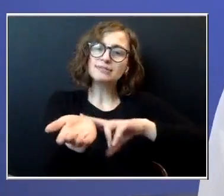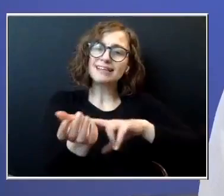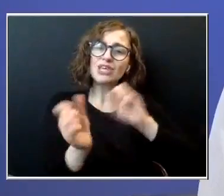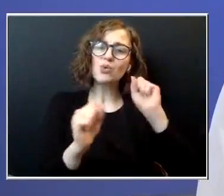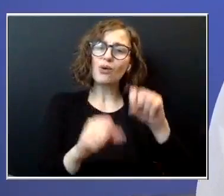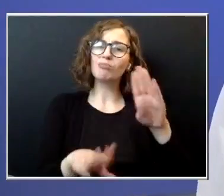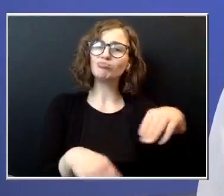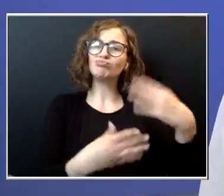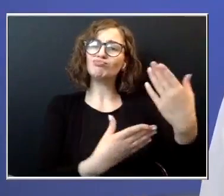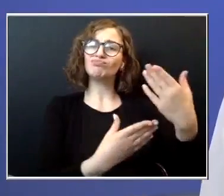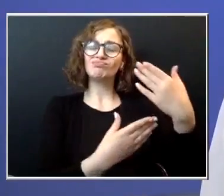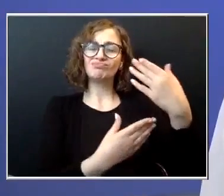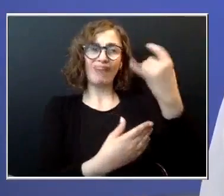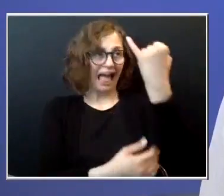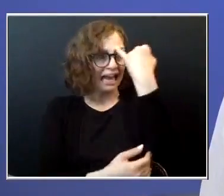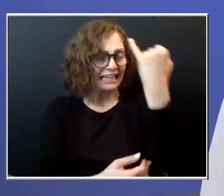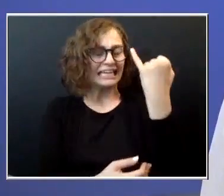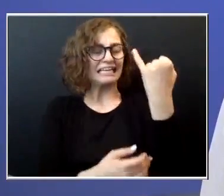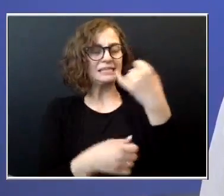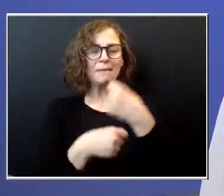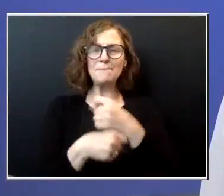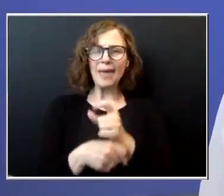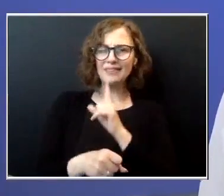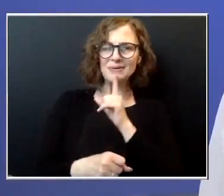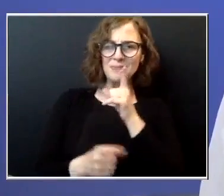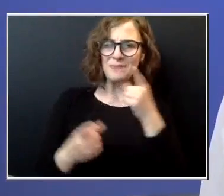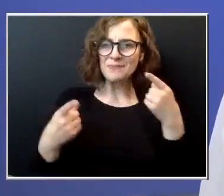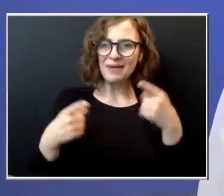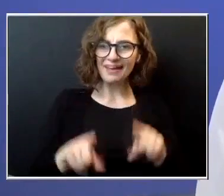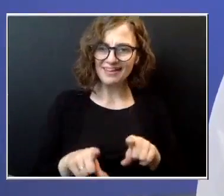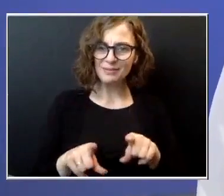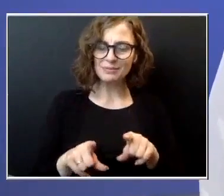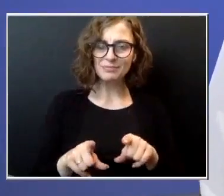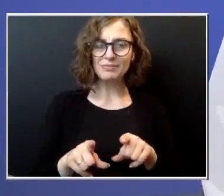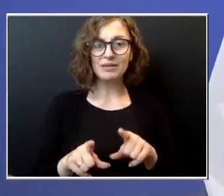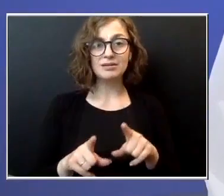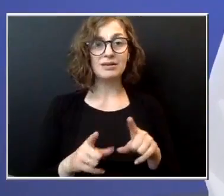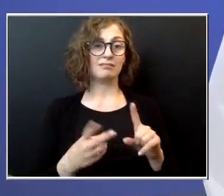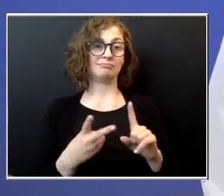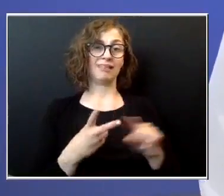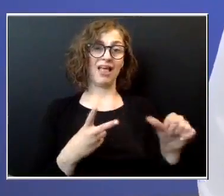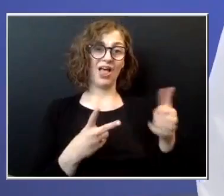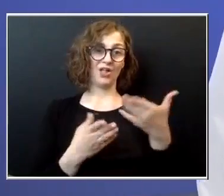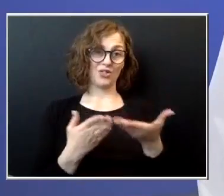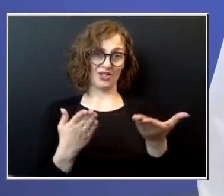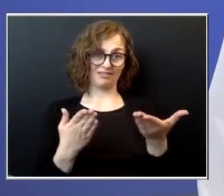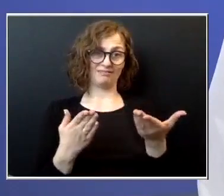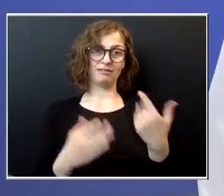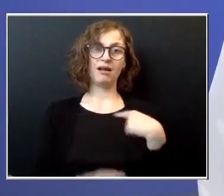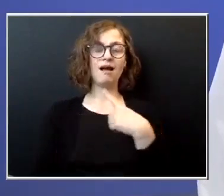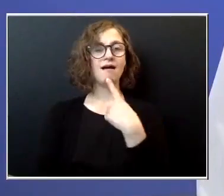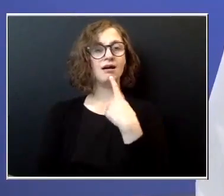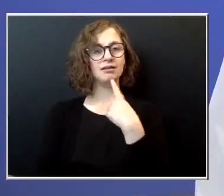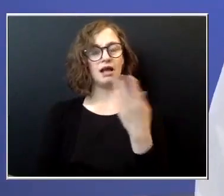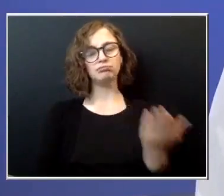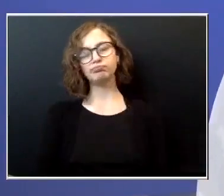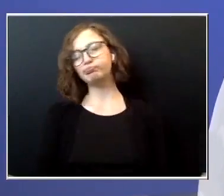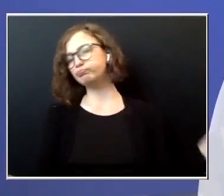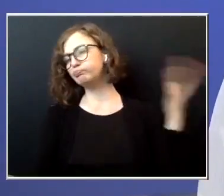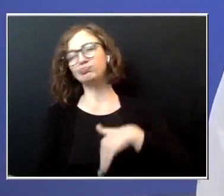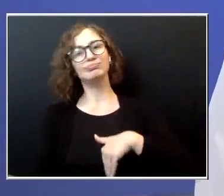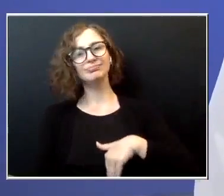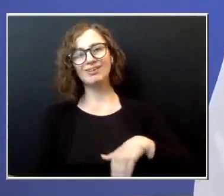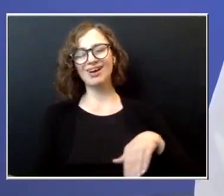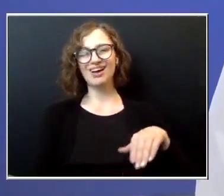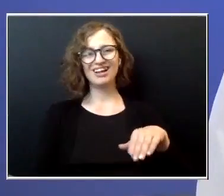fruition. Probably one of the other things is that I say, come on to the operating room.